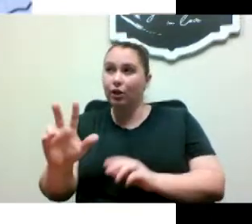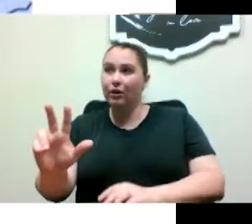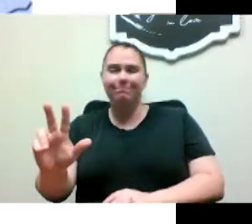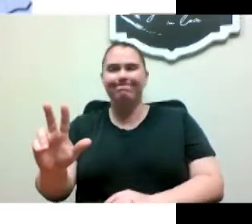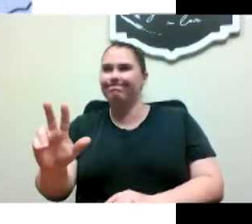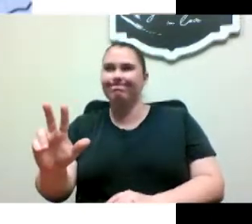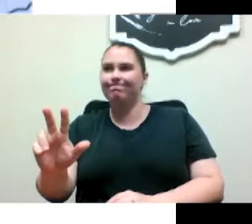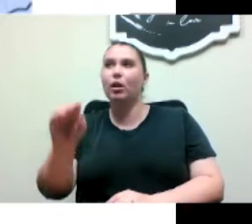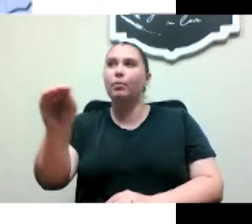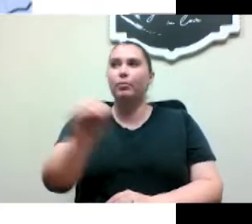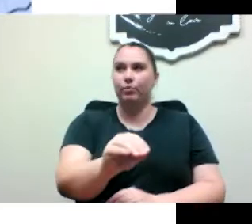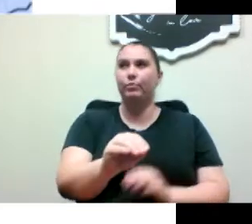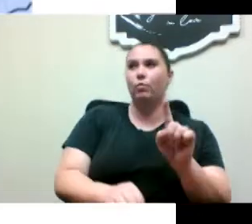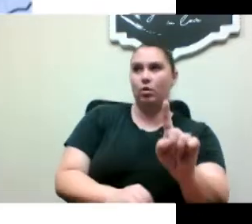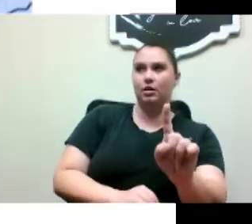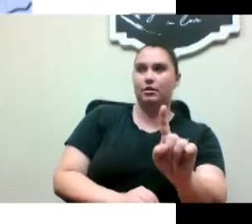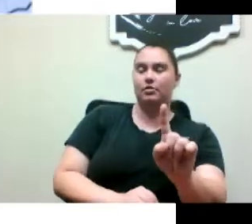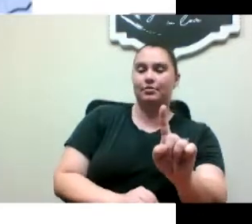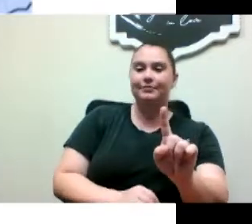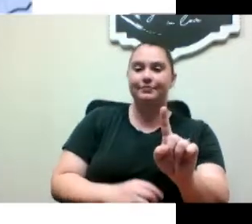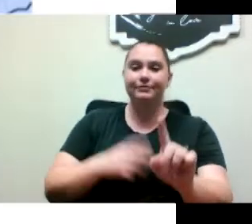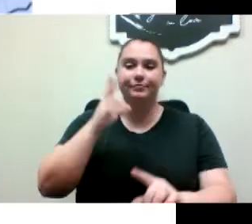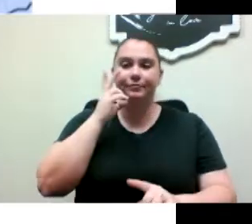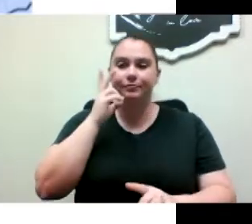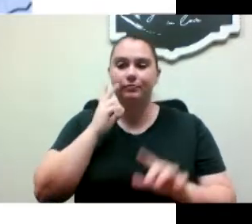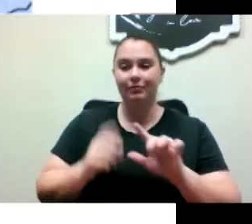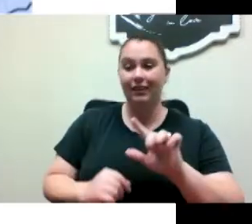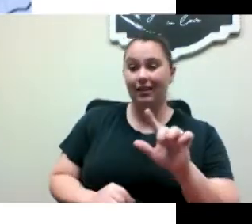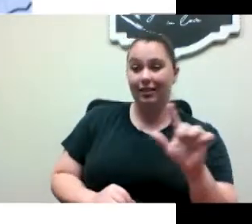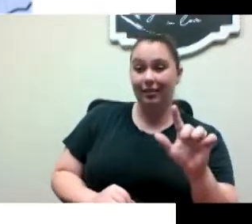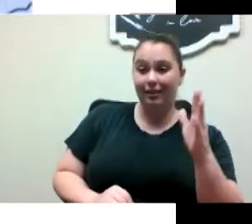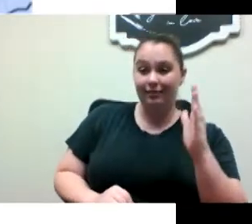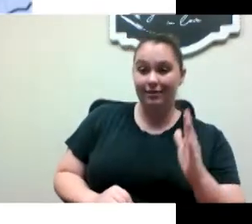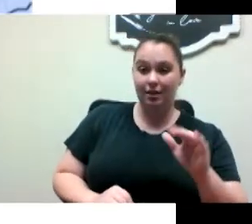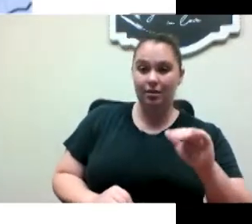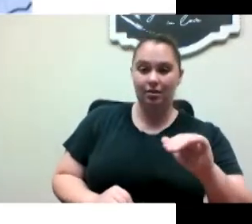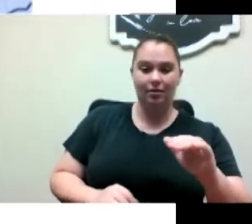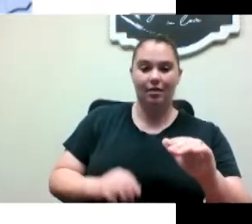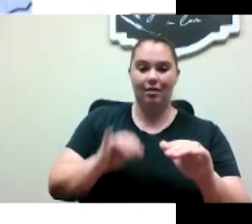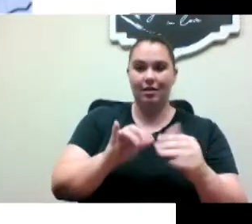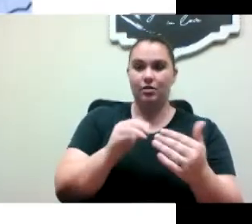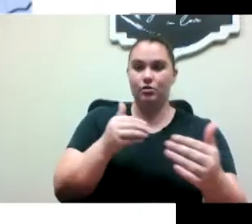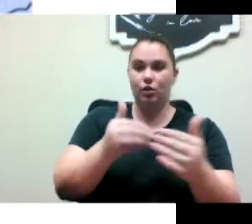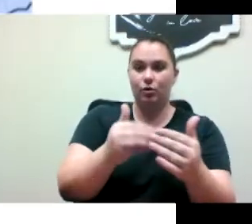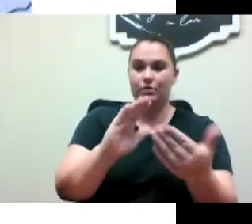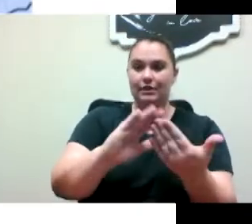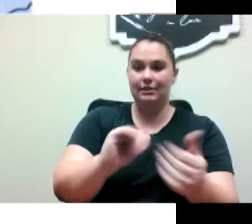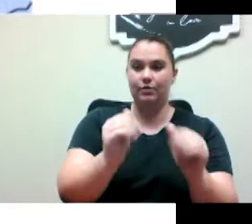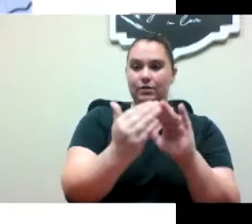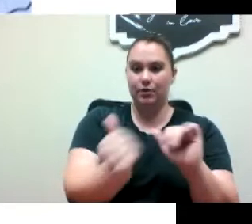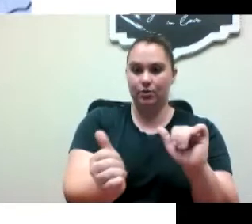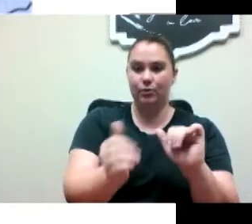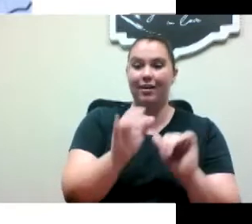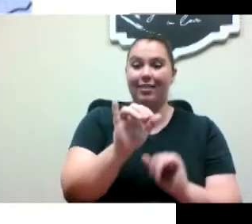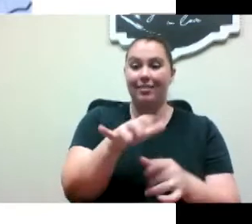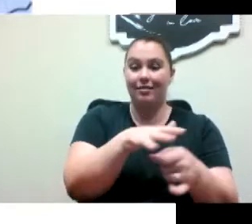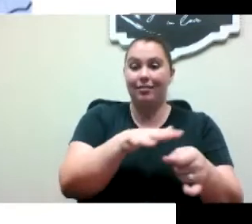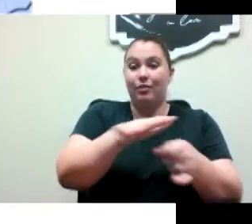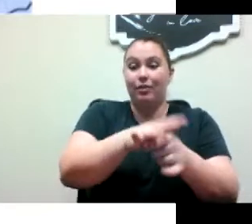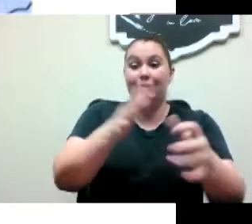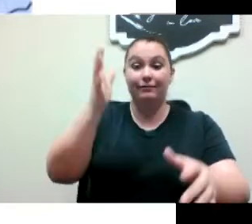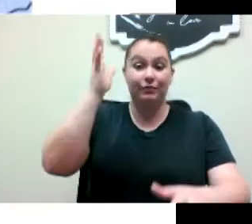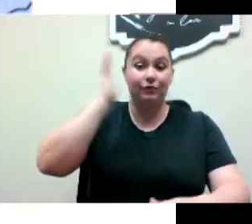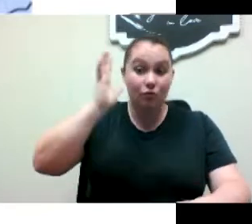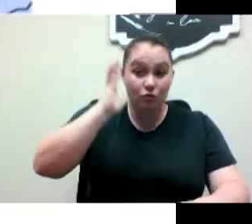1. And then you see an area just to the left of it, which goes into downtown. I had put that area